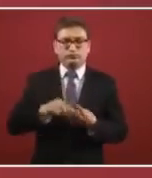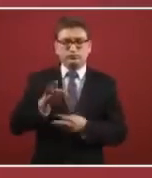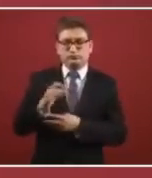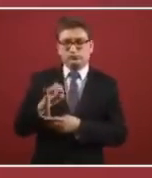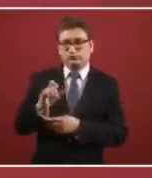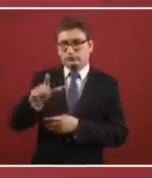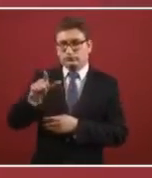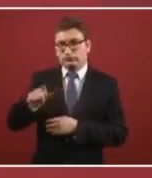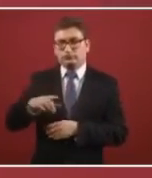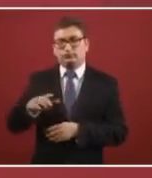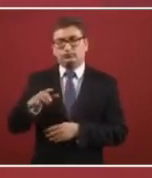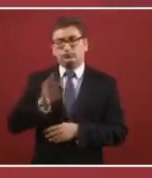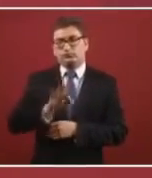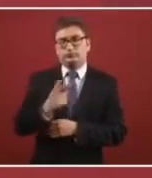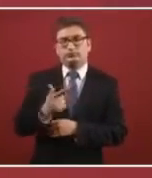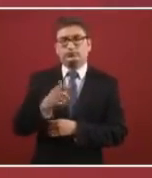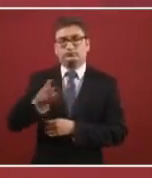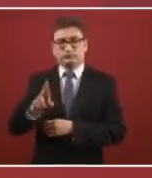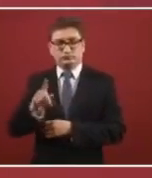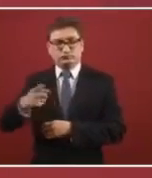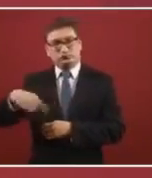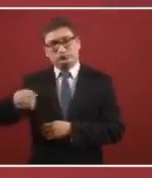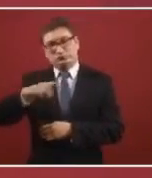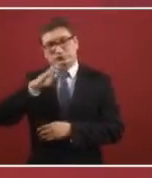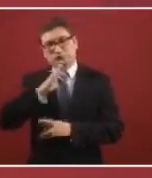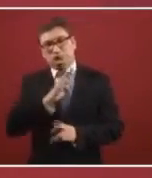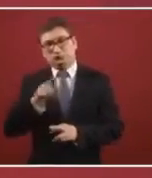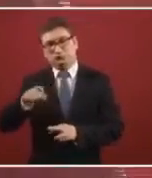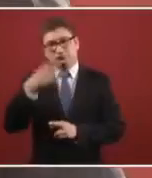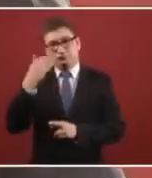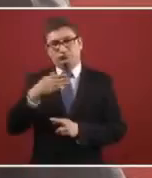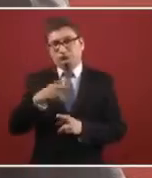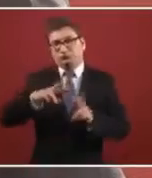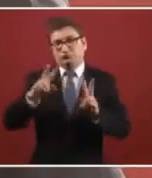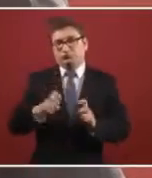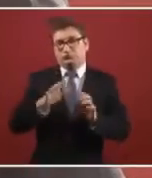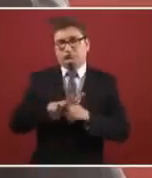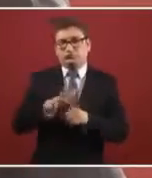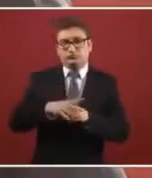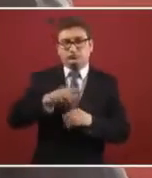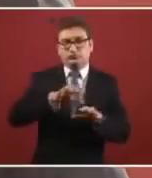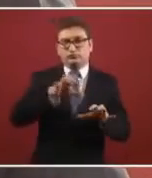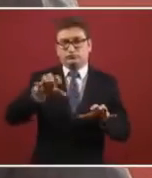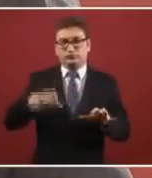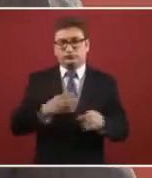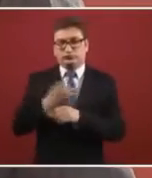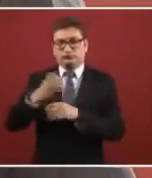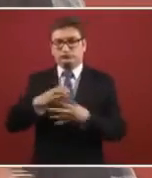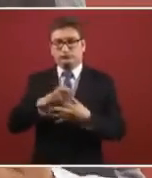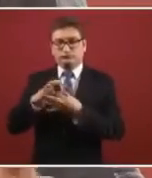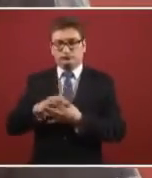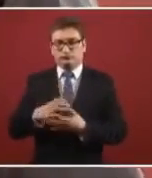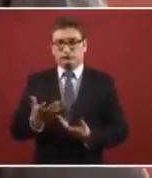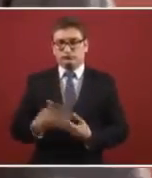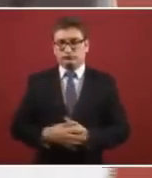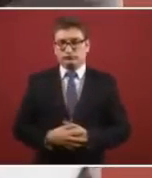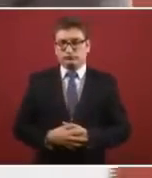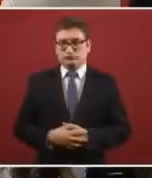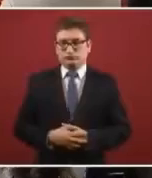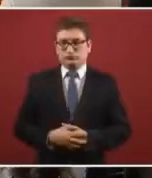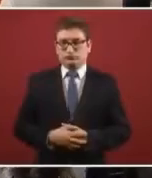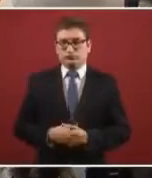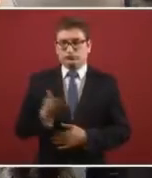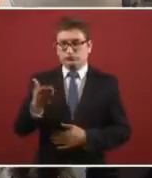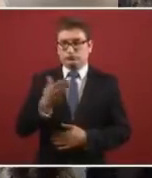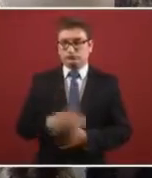And regarding the official district attorney, he will have to give that response regarding